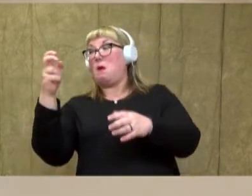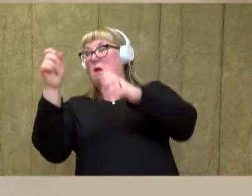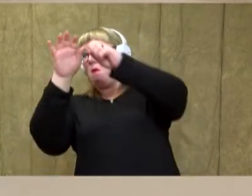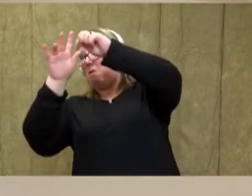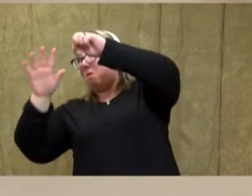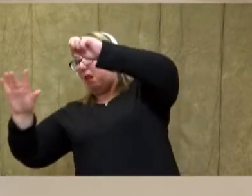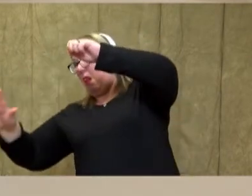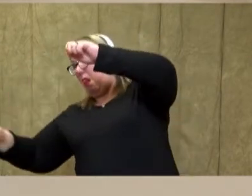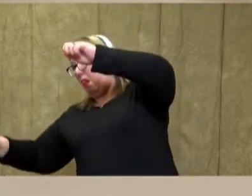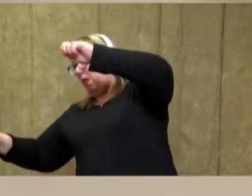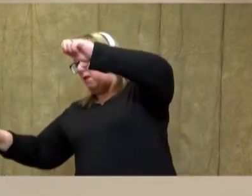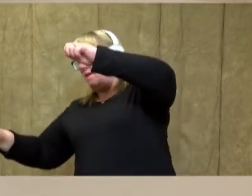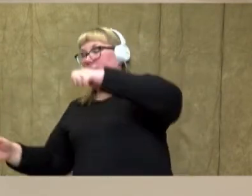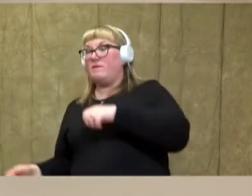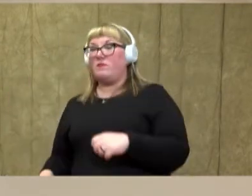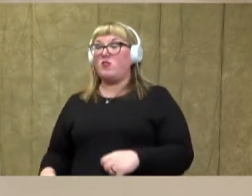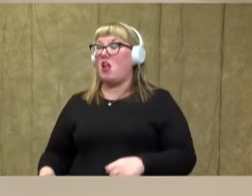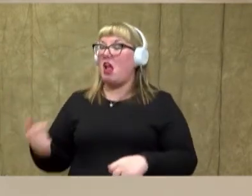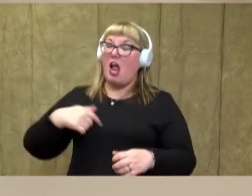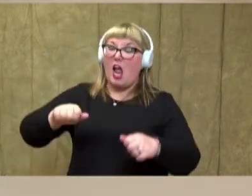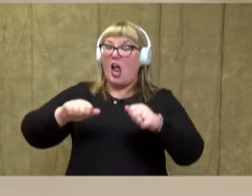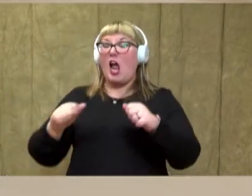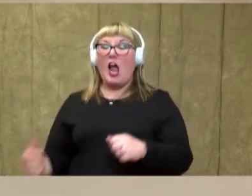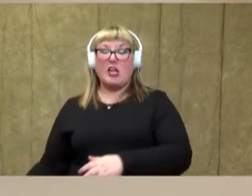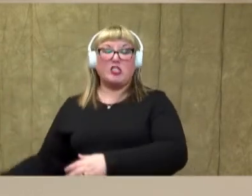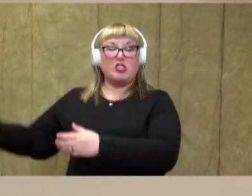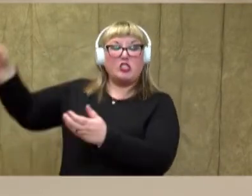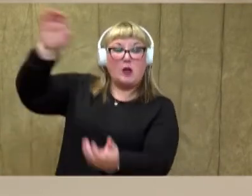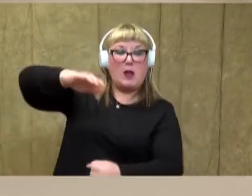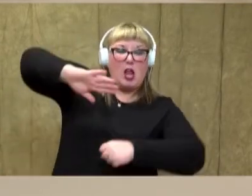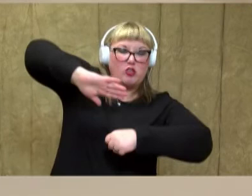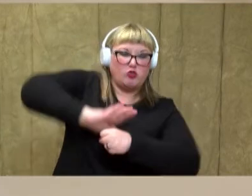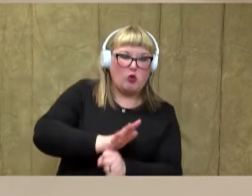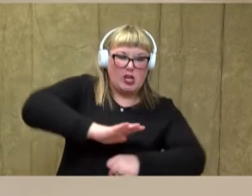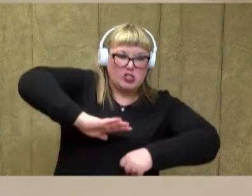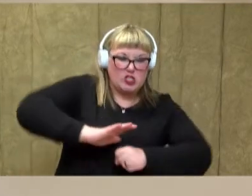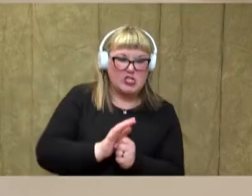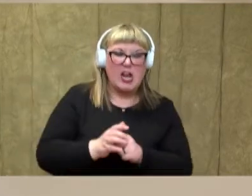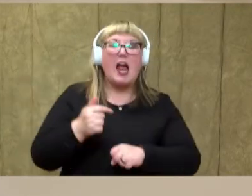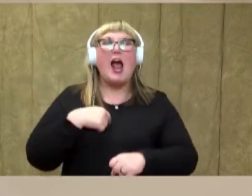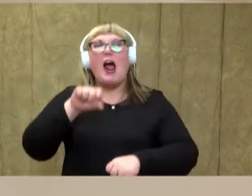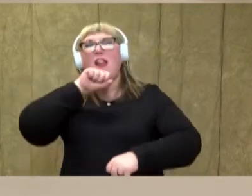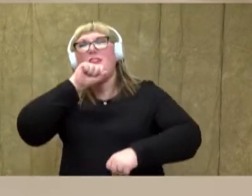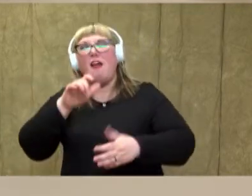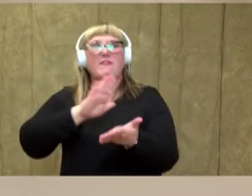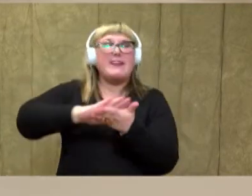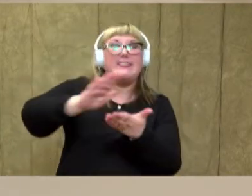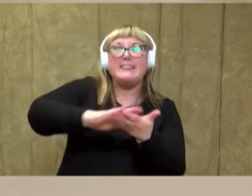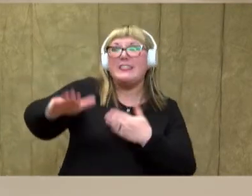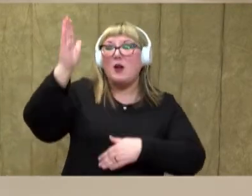trash. I dump it in, I smashed it down. I love to clean up Trashy Town.